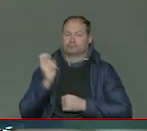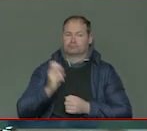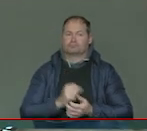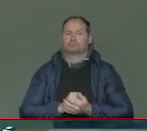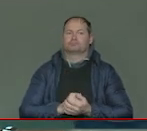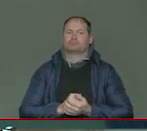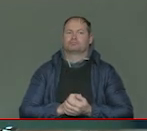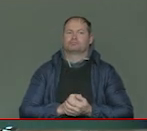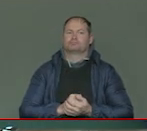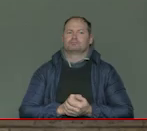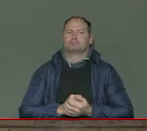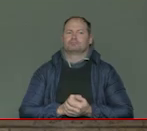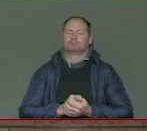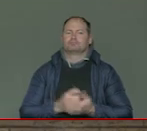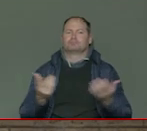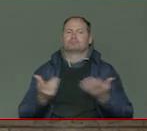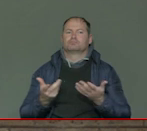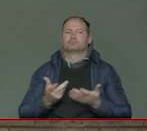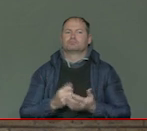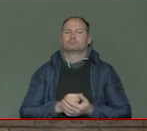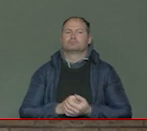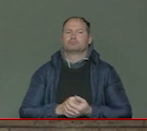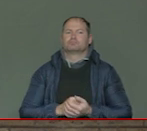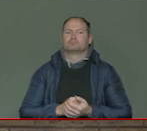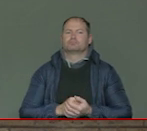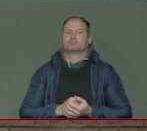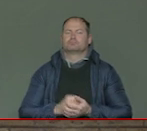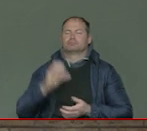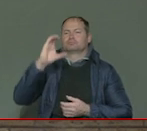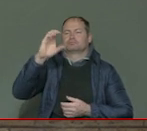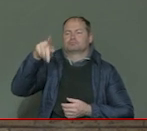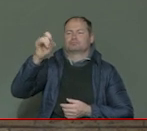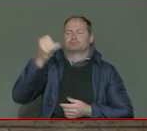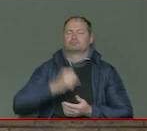was stolen, so we know that one will go to my CPJ. So the